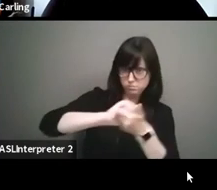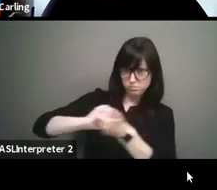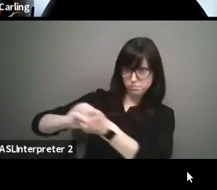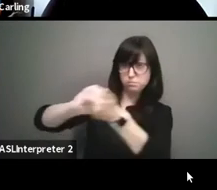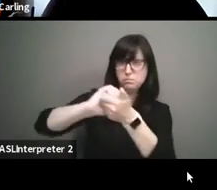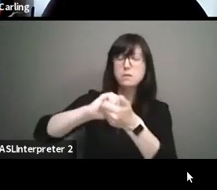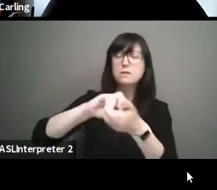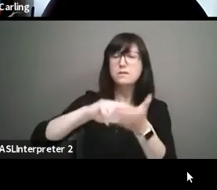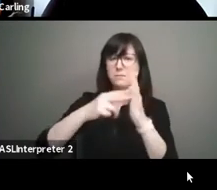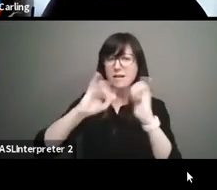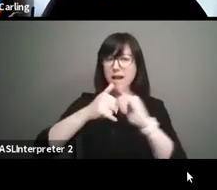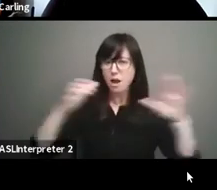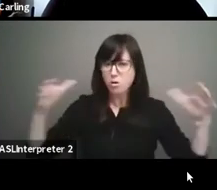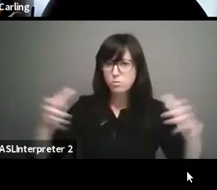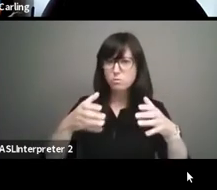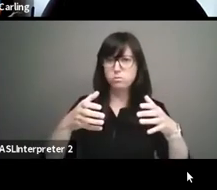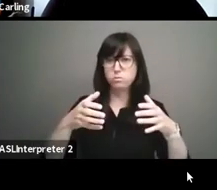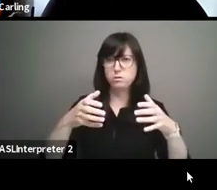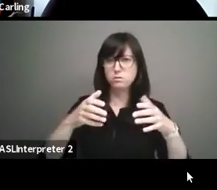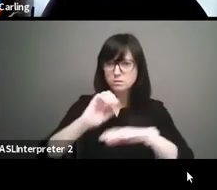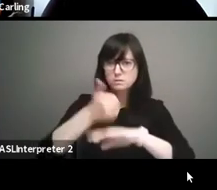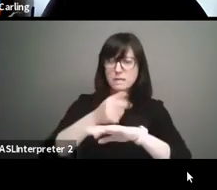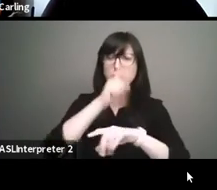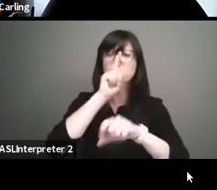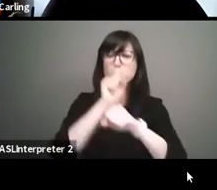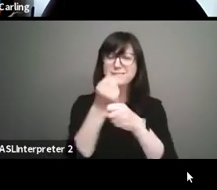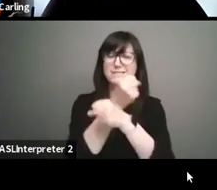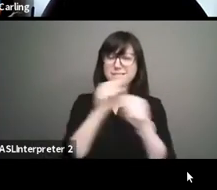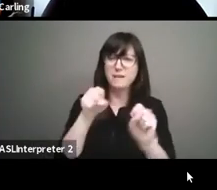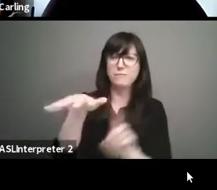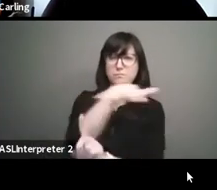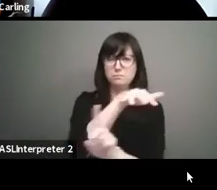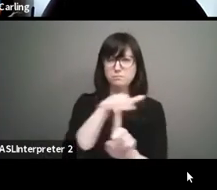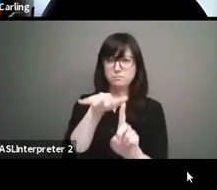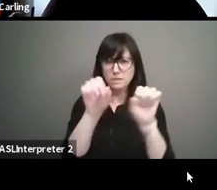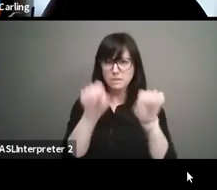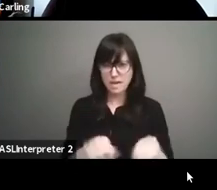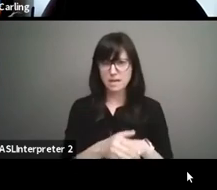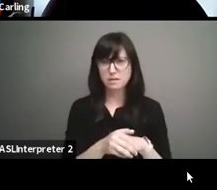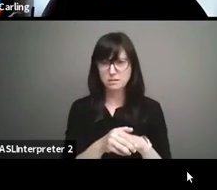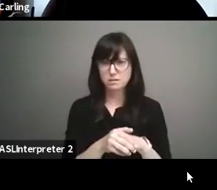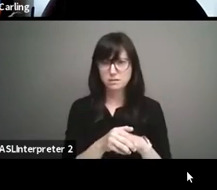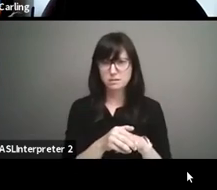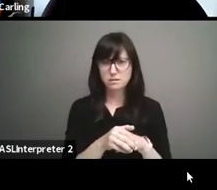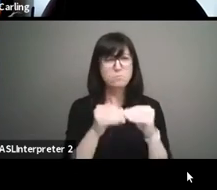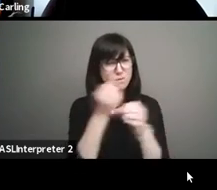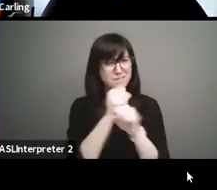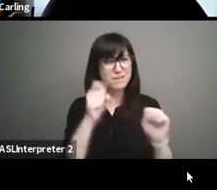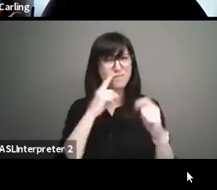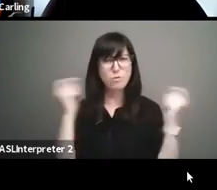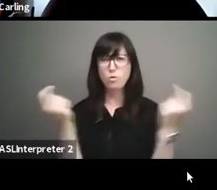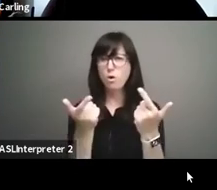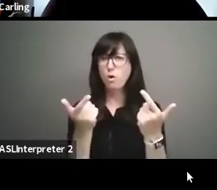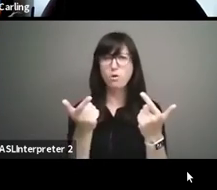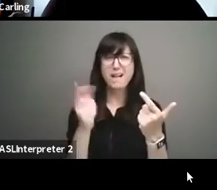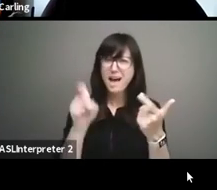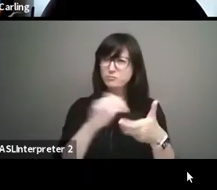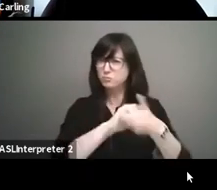come together and create an actual safe space, a safer place for all of us. We need unity.